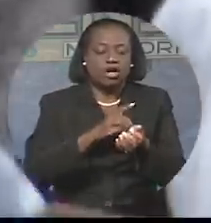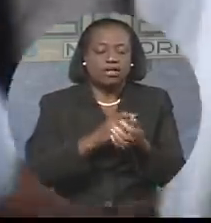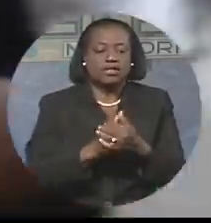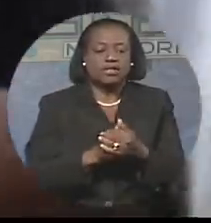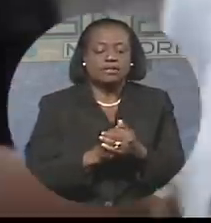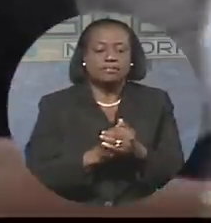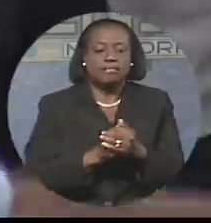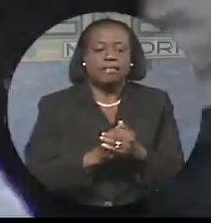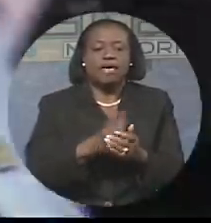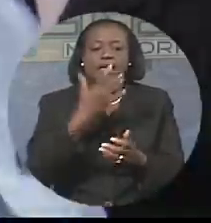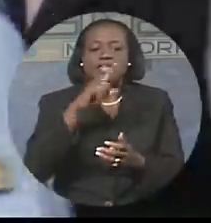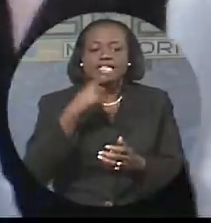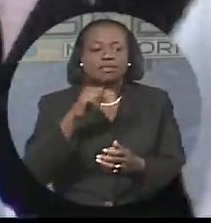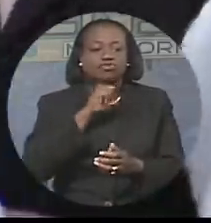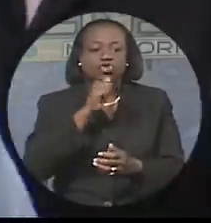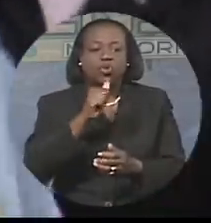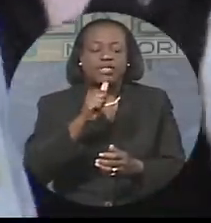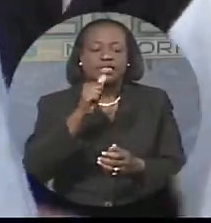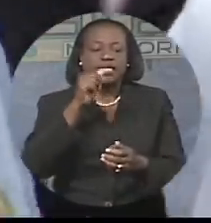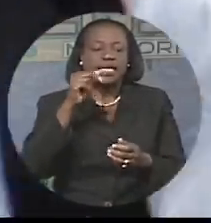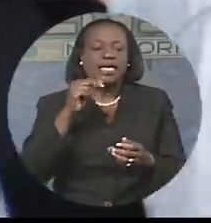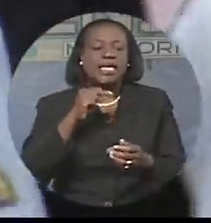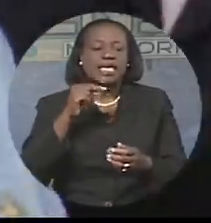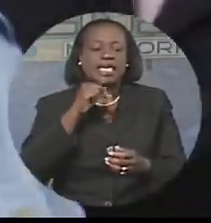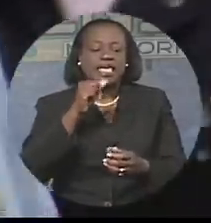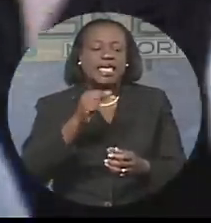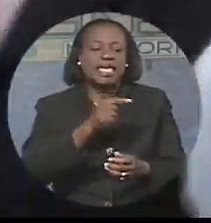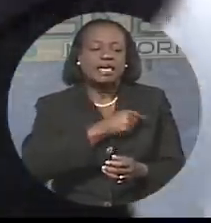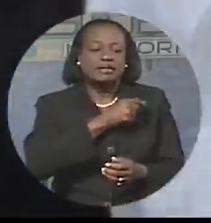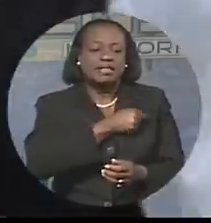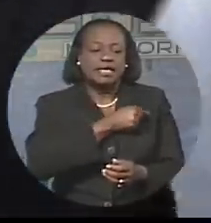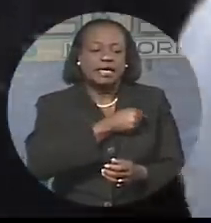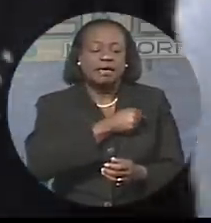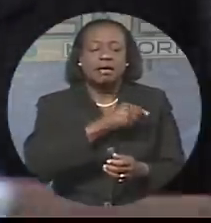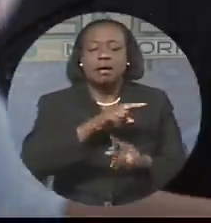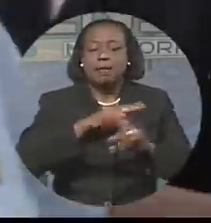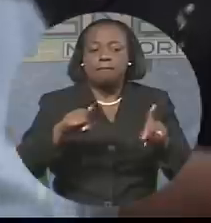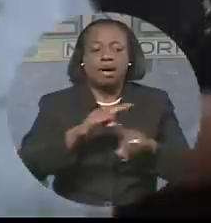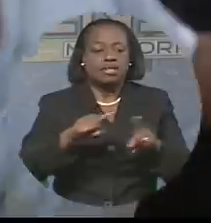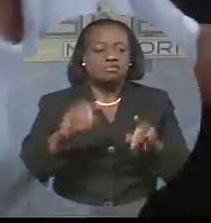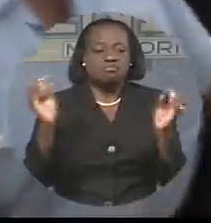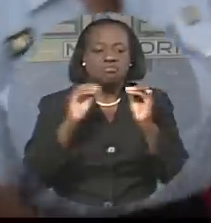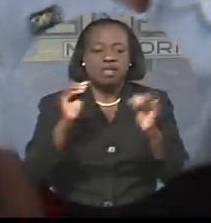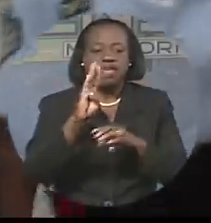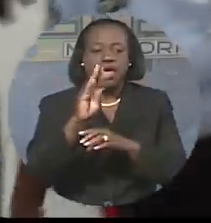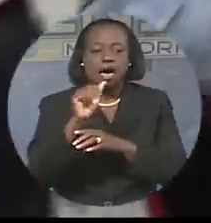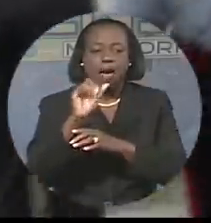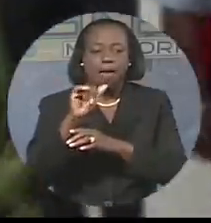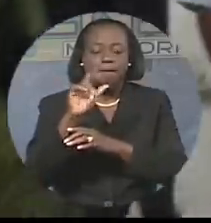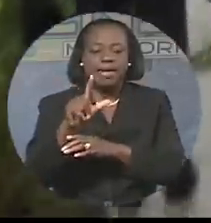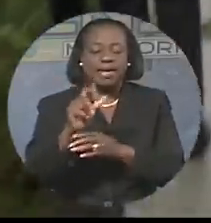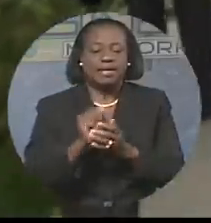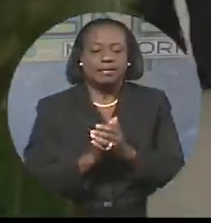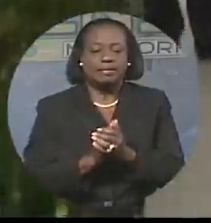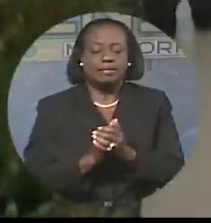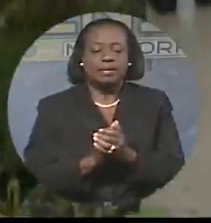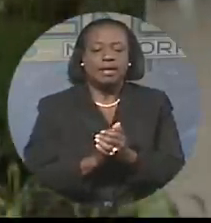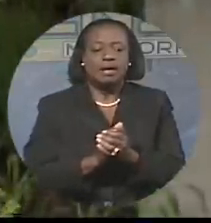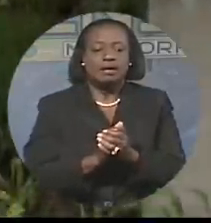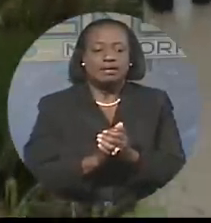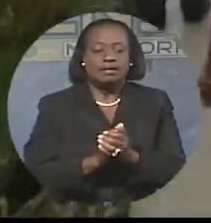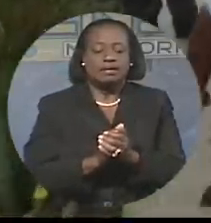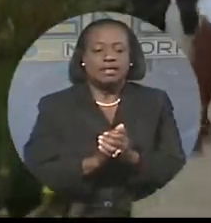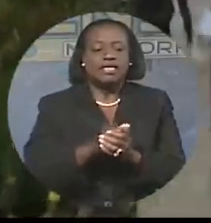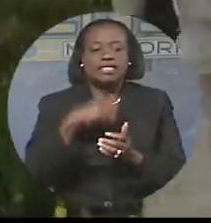They both pleaded not guilty to the four charges and were denied bail. However, Deputy Chief Magistrate Carolita Bethel informed them that they